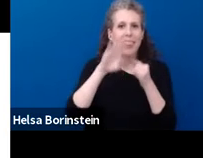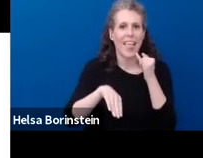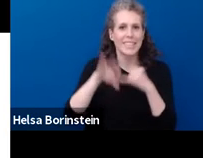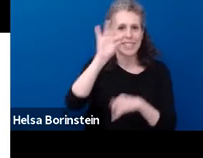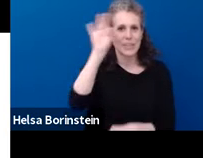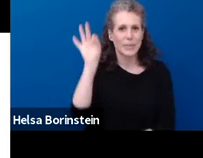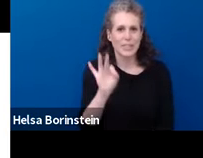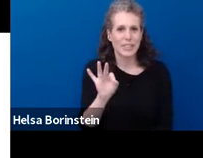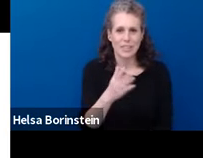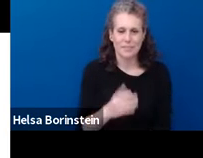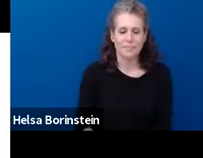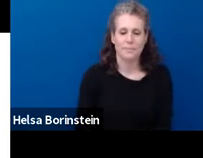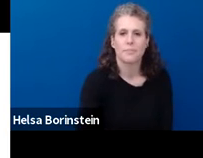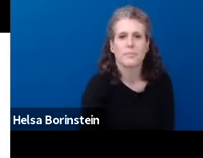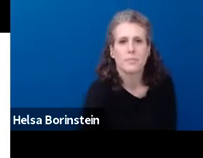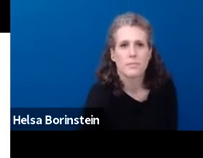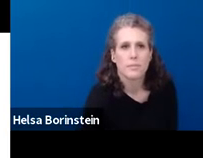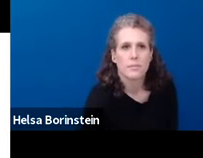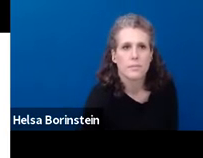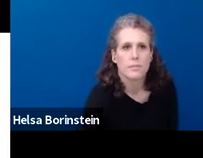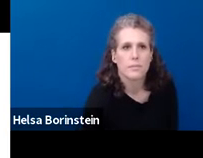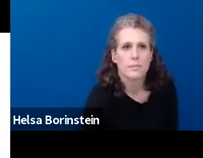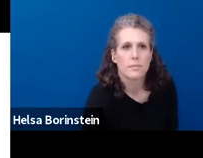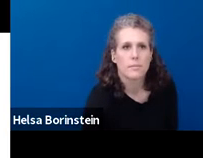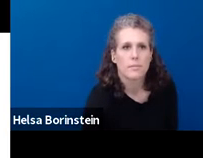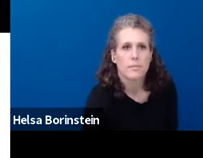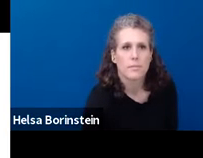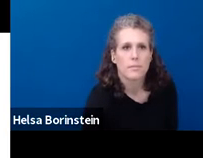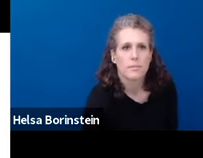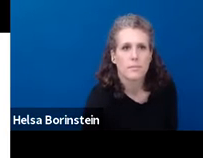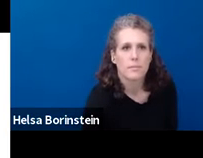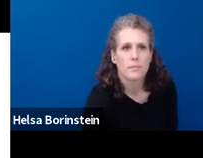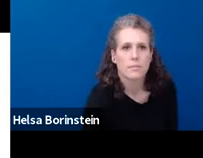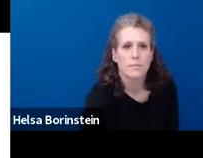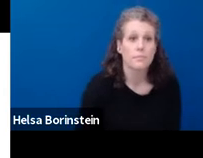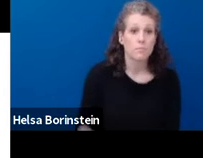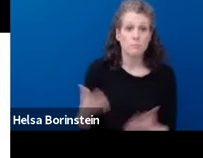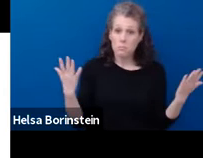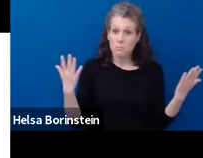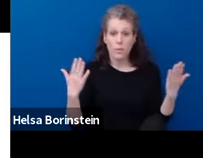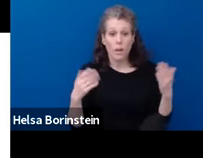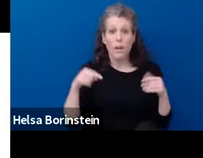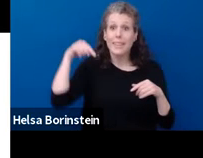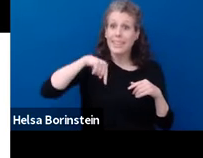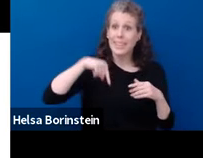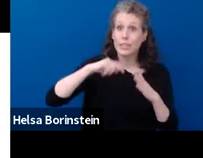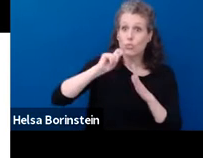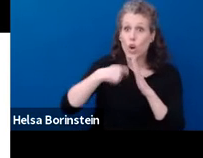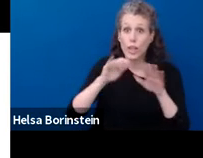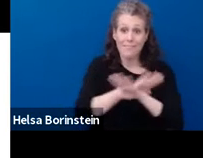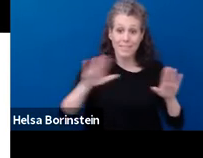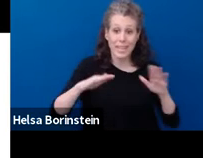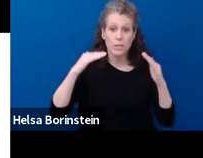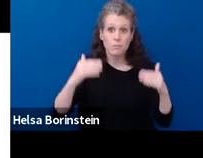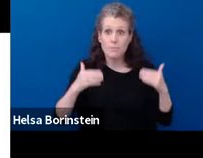question here. It's the next step, possibly a new project that we move on from this one. What do you think that